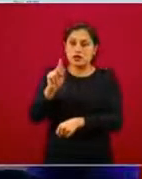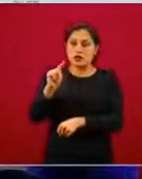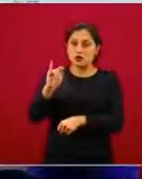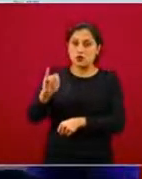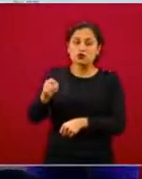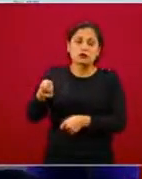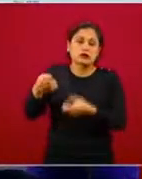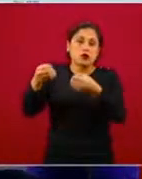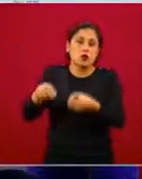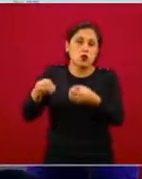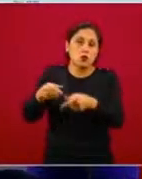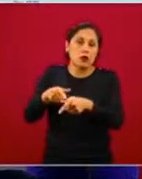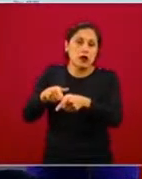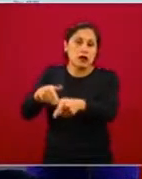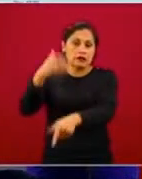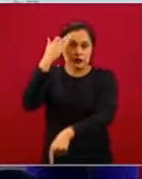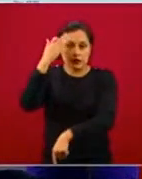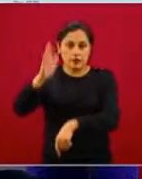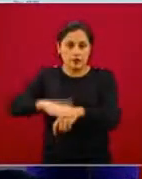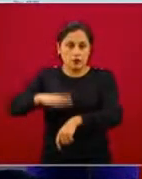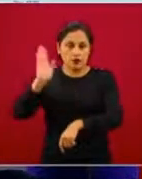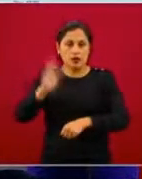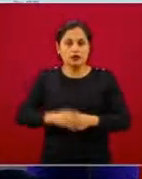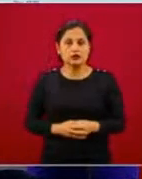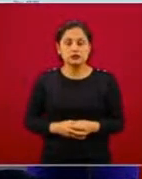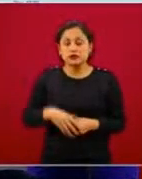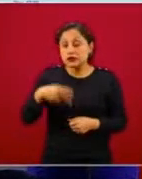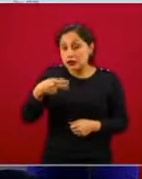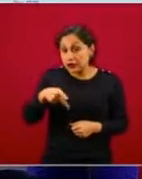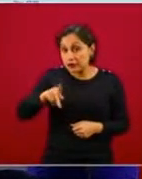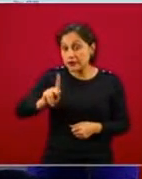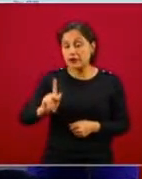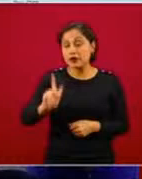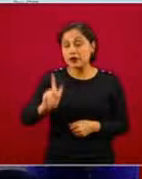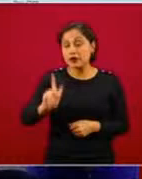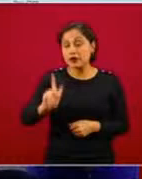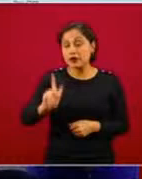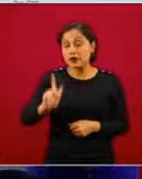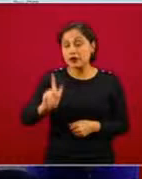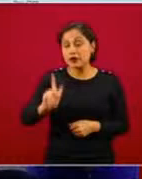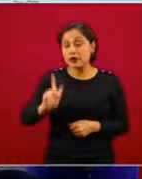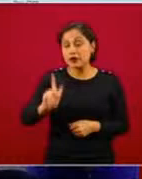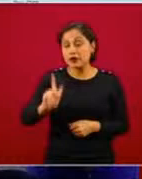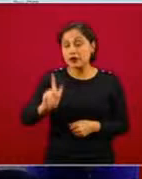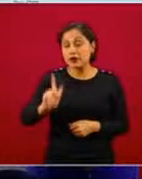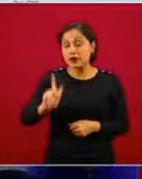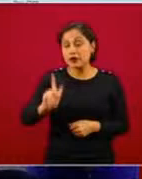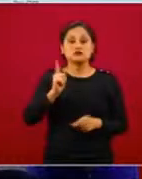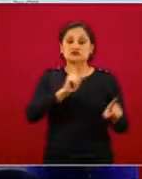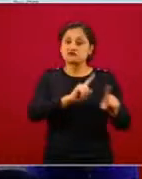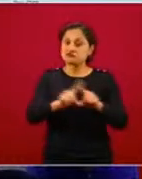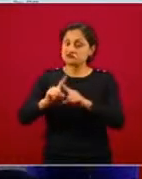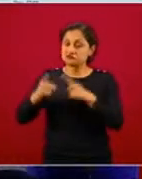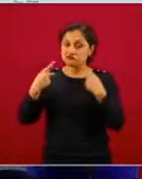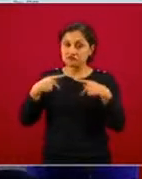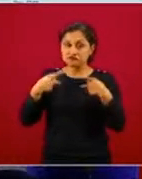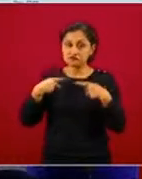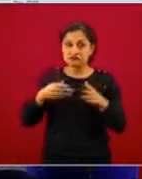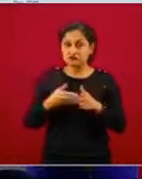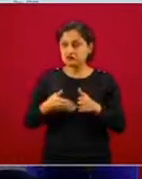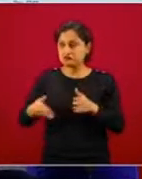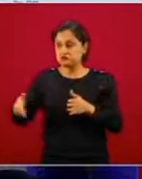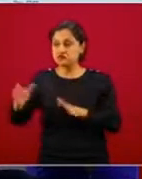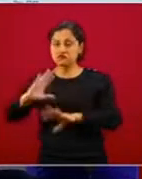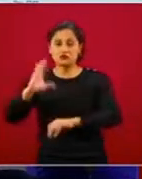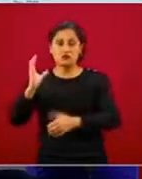ICU, but we will be saving lives. And God willing, if we can take a